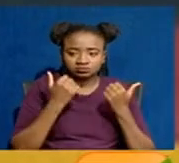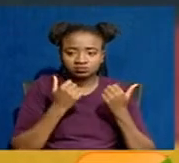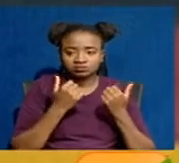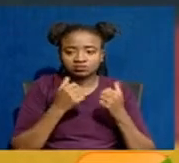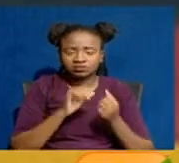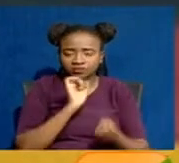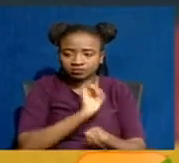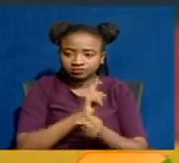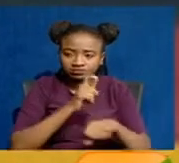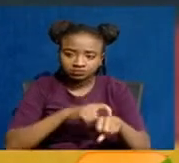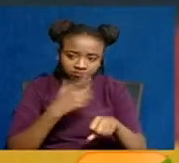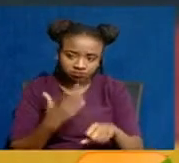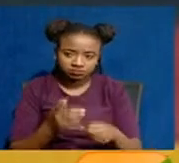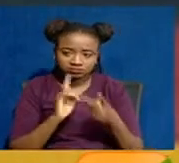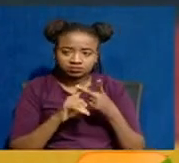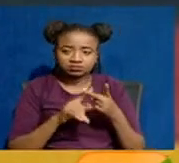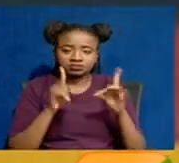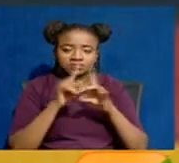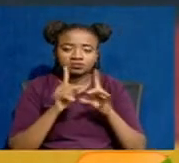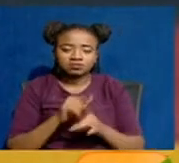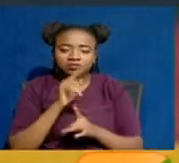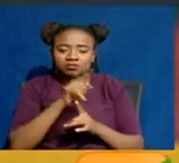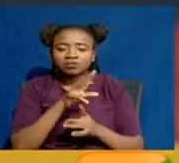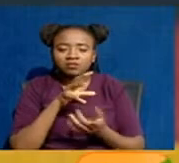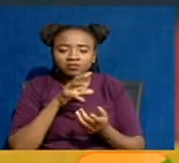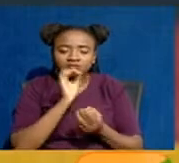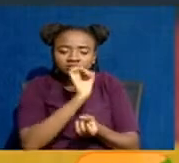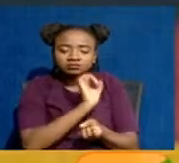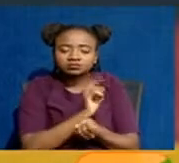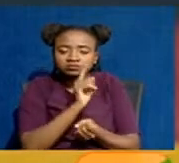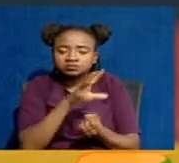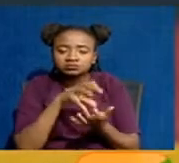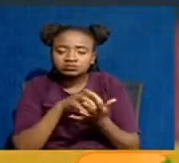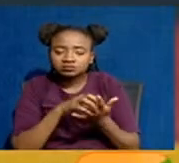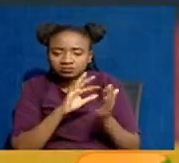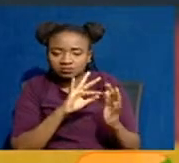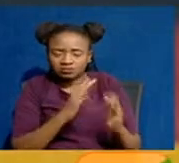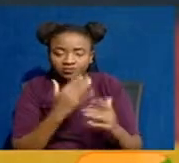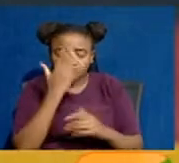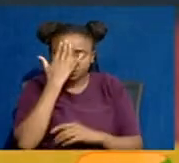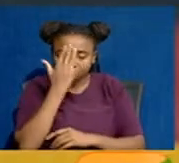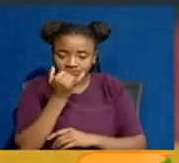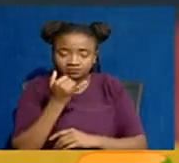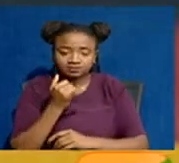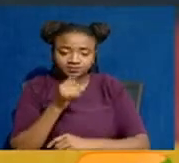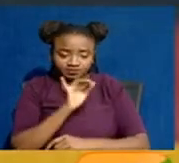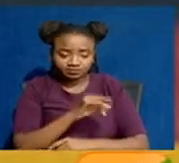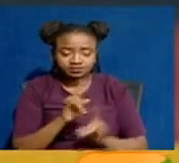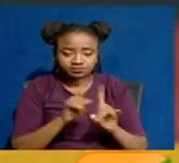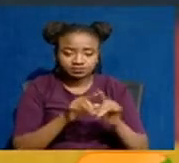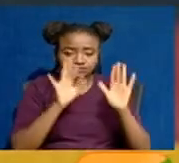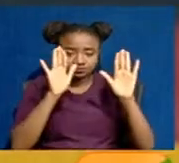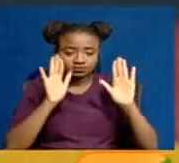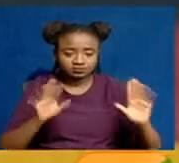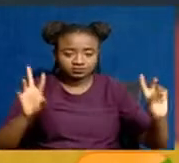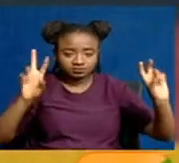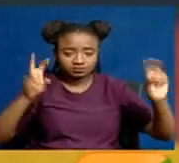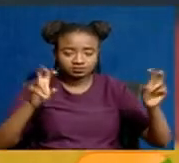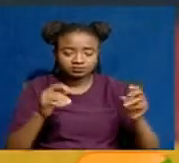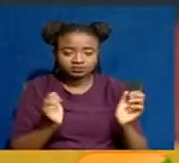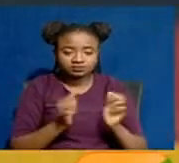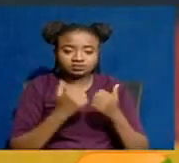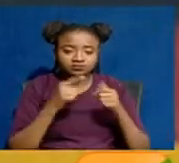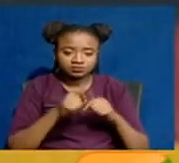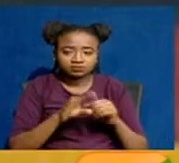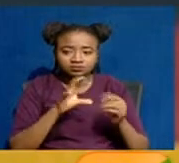time, with which officers, which condition were you in when you were arrested? Because that is also a very important issue that has actually played out in this